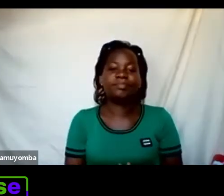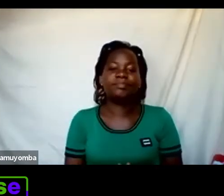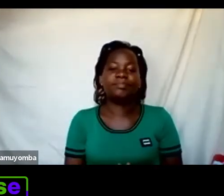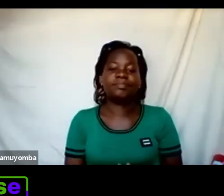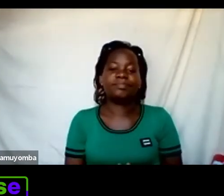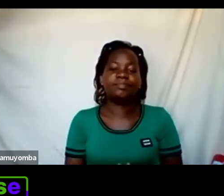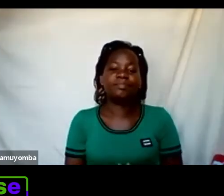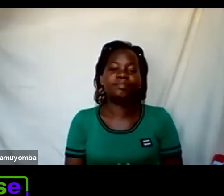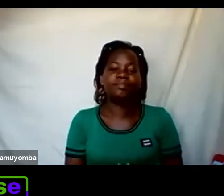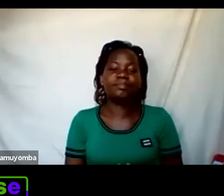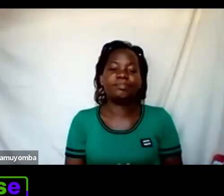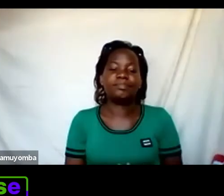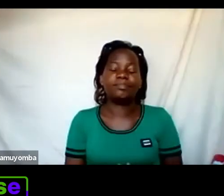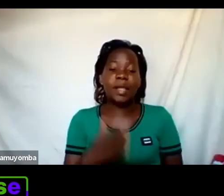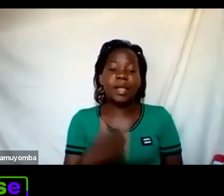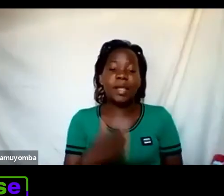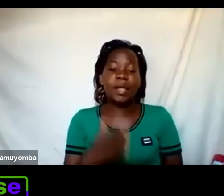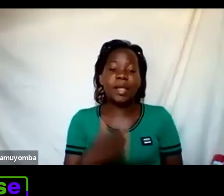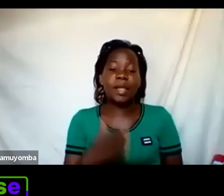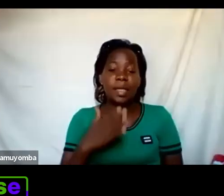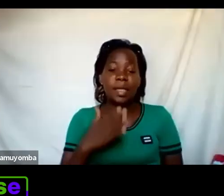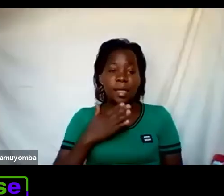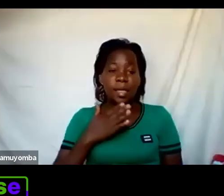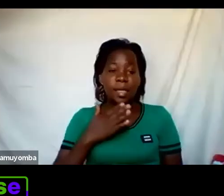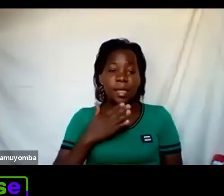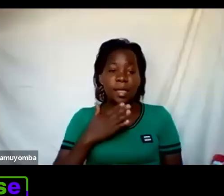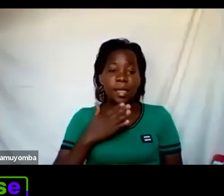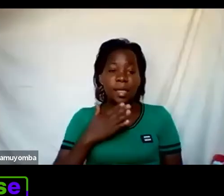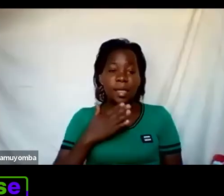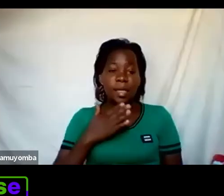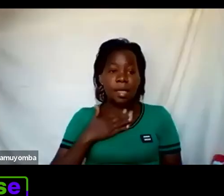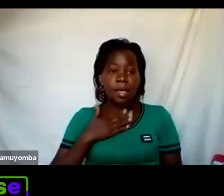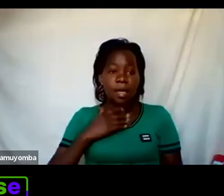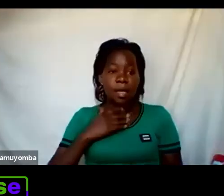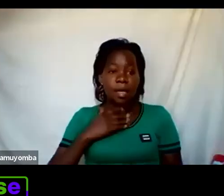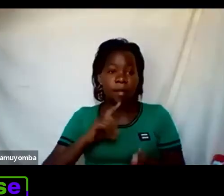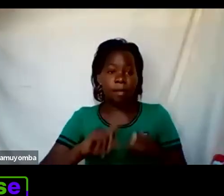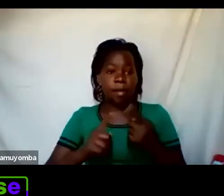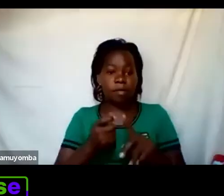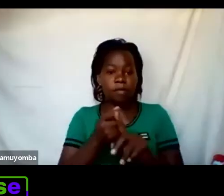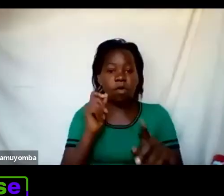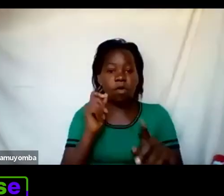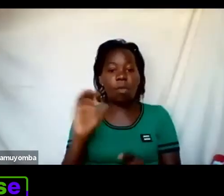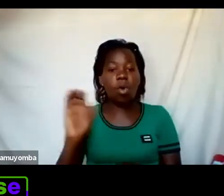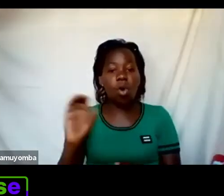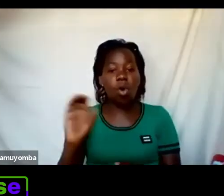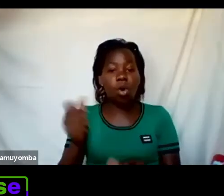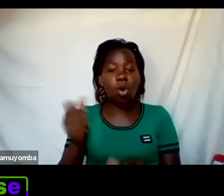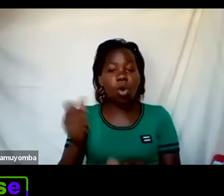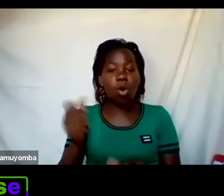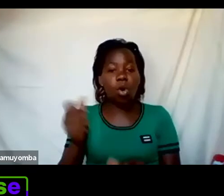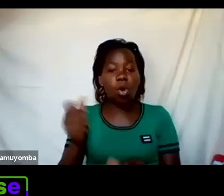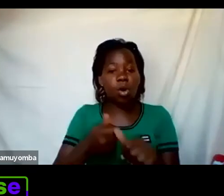my colleague from Coca-Cola mentioned. He said, I am making a product and I first tested it out on the neighbors, you know.